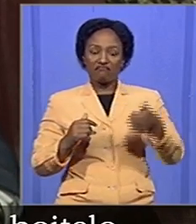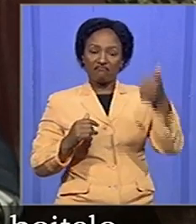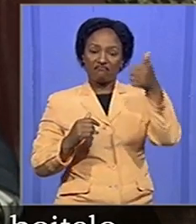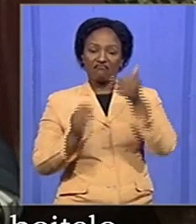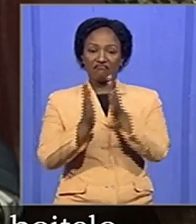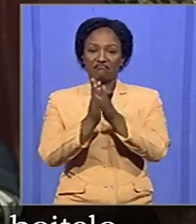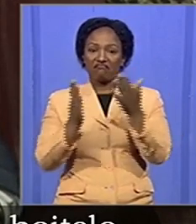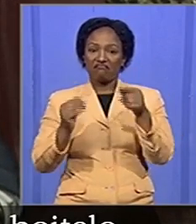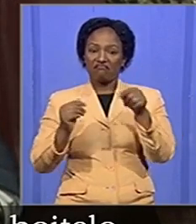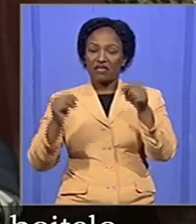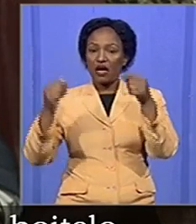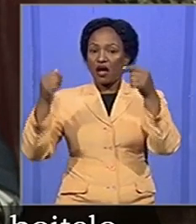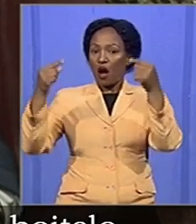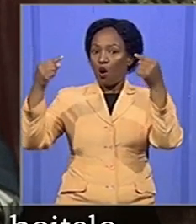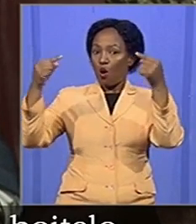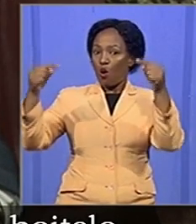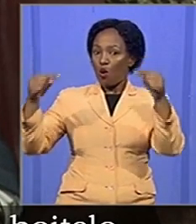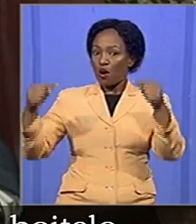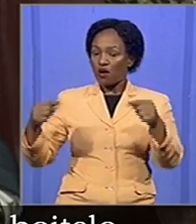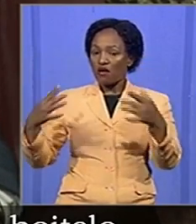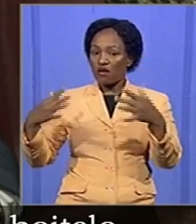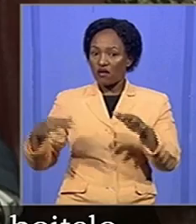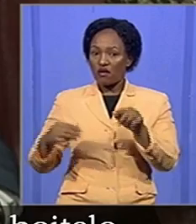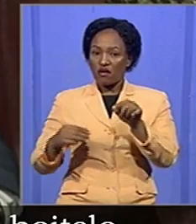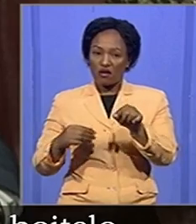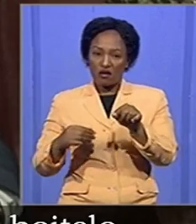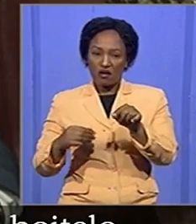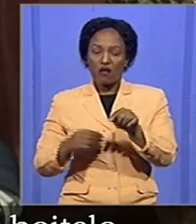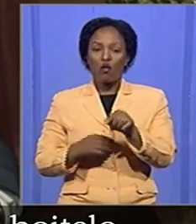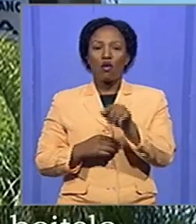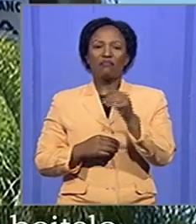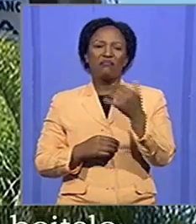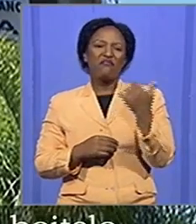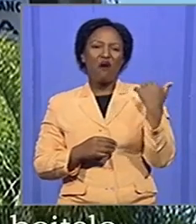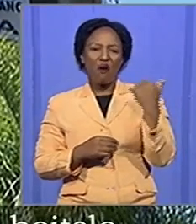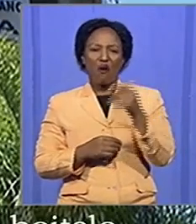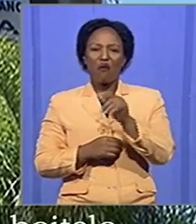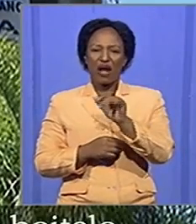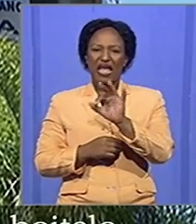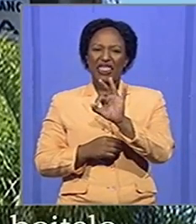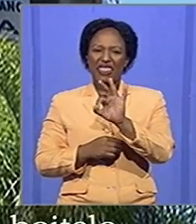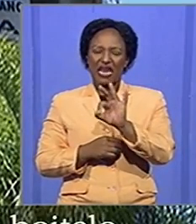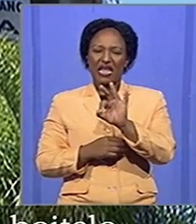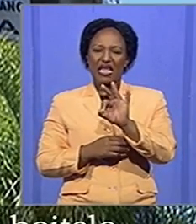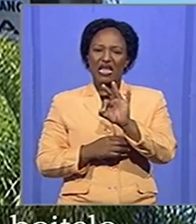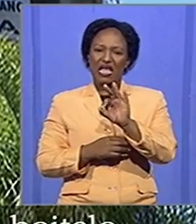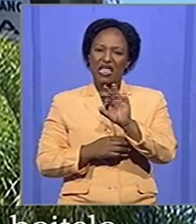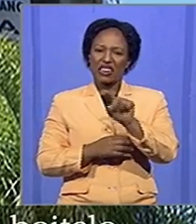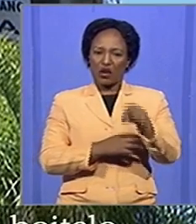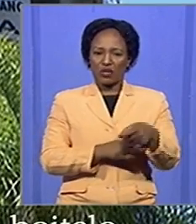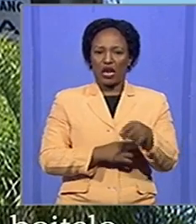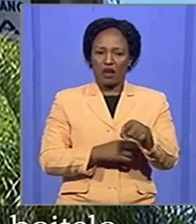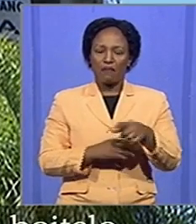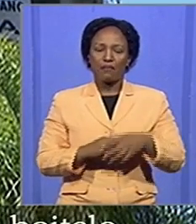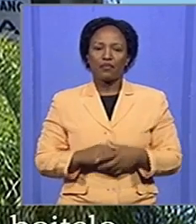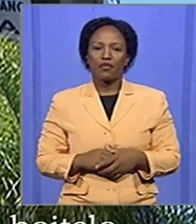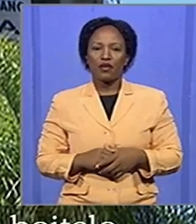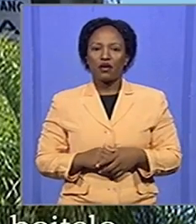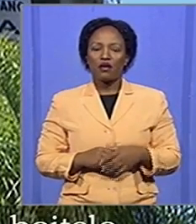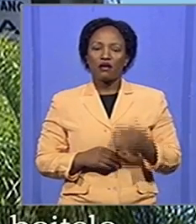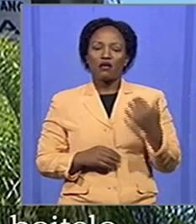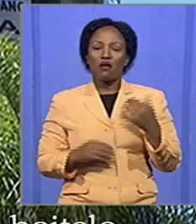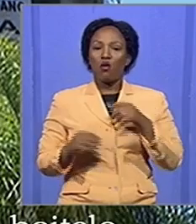dibuka tše di beng di lekana makgolo a mararo. Mathabata o re le ge mmusho wa gagwe o na le tšeo o di